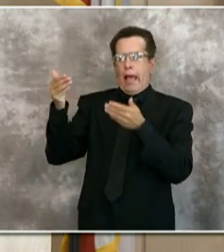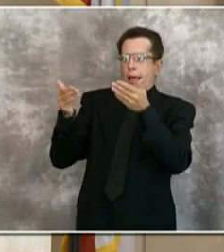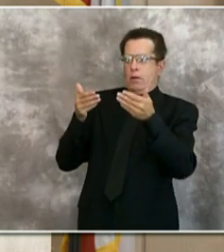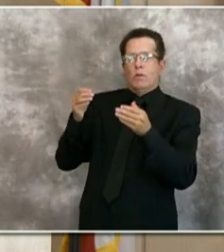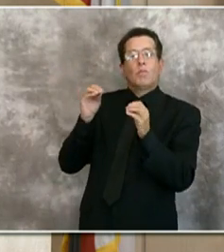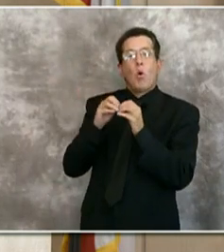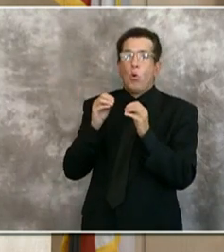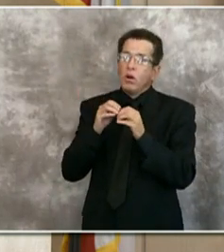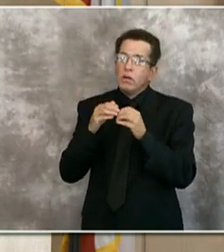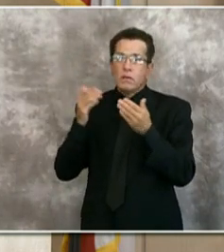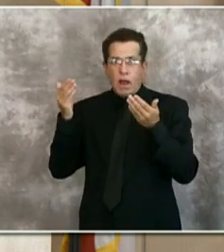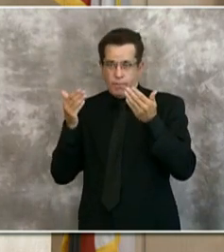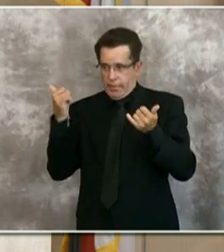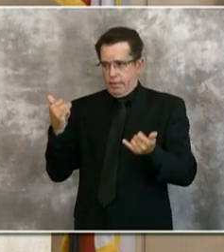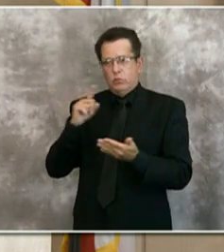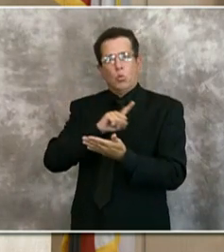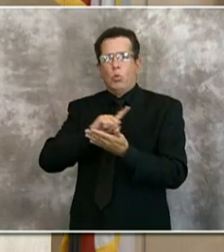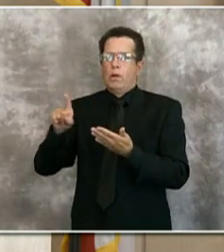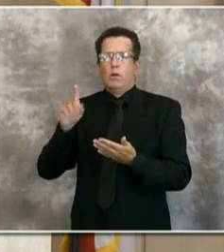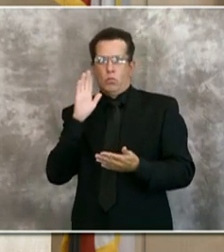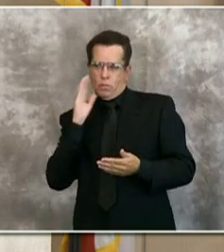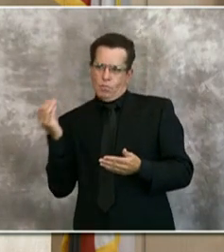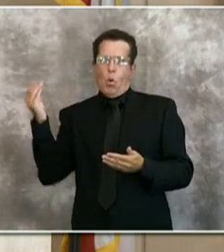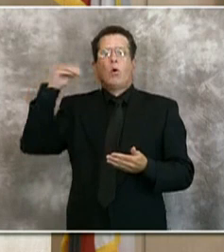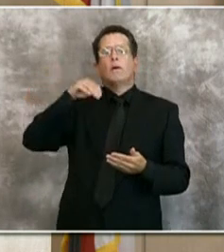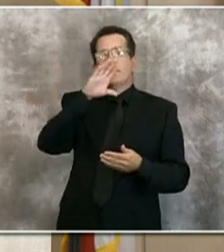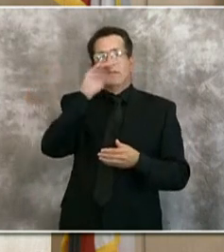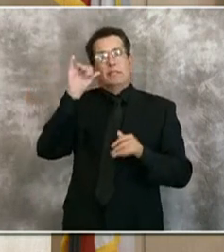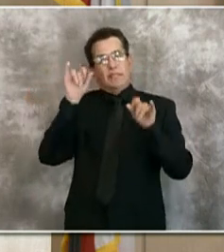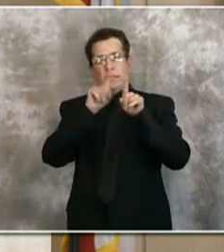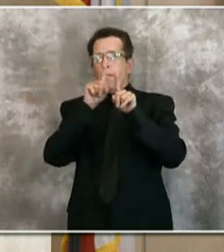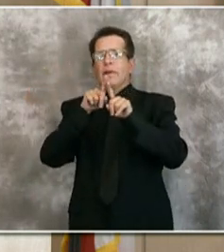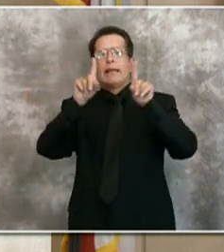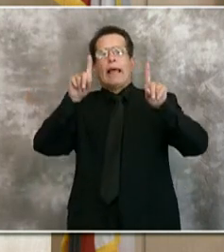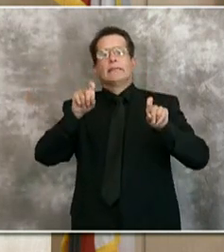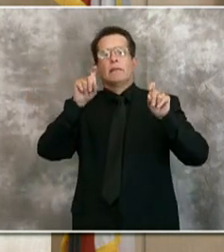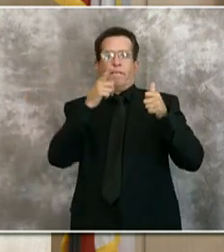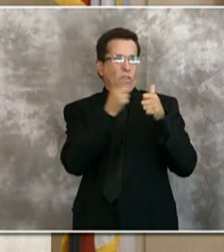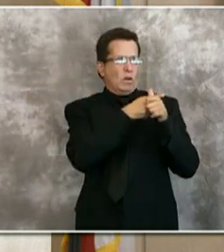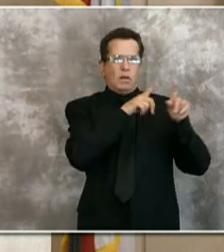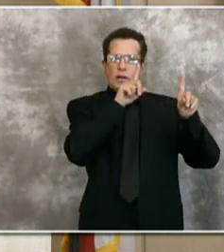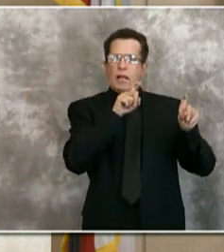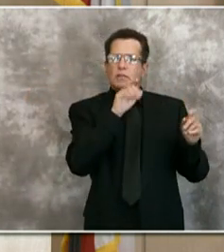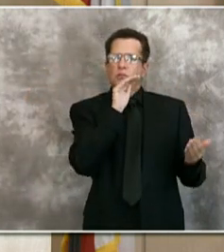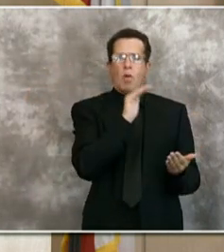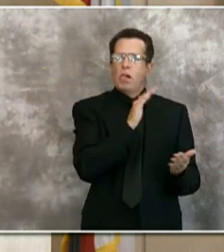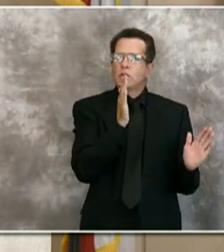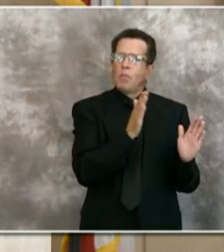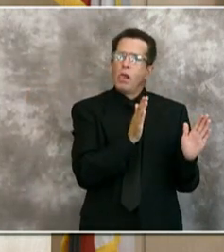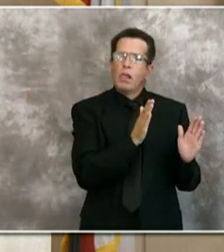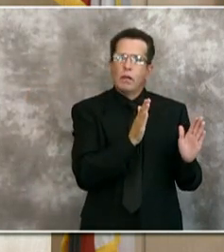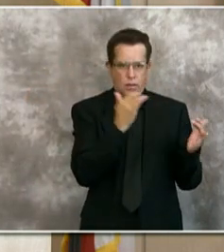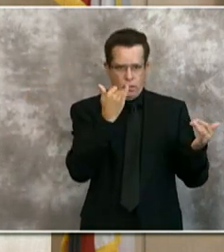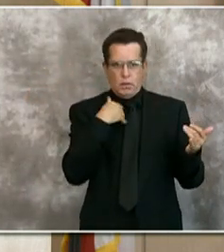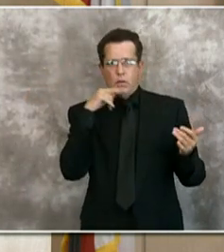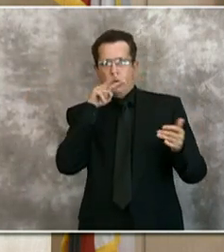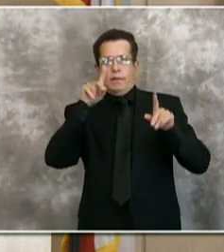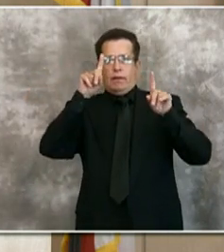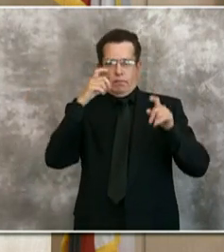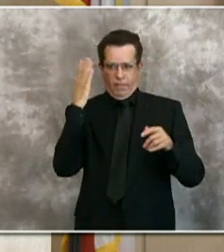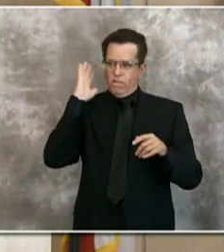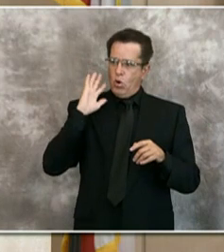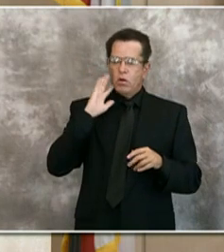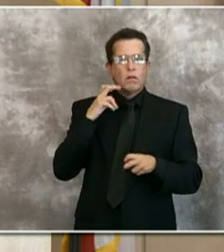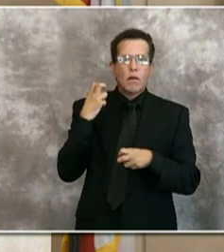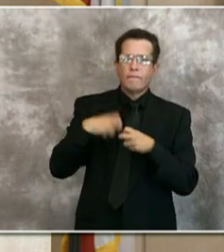some very rapidly, a number of them this week. The same was true with testing. At the outset of this, we had very little testing. We surged our testing capacity. We ran